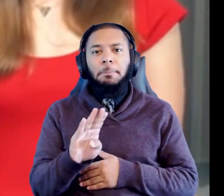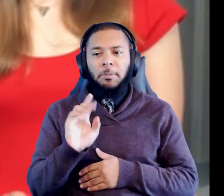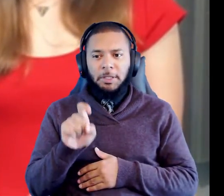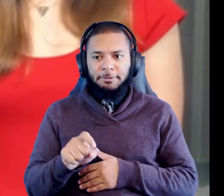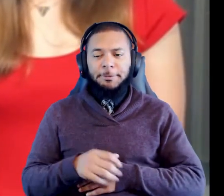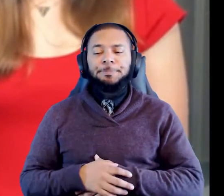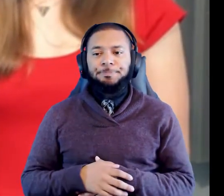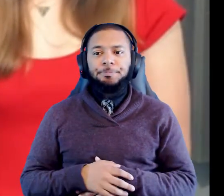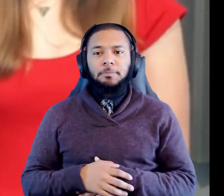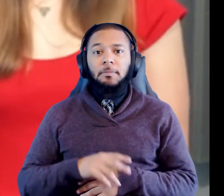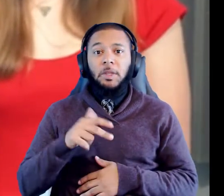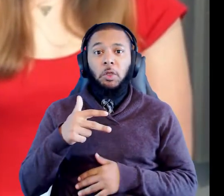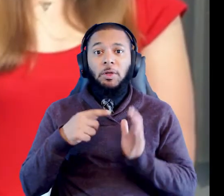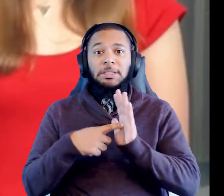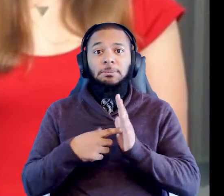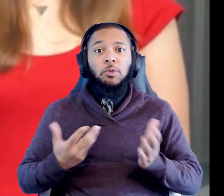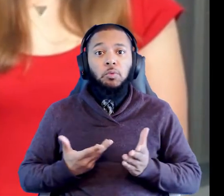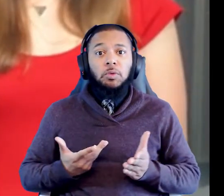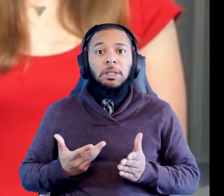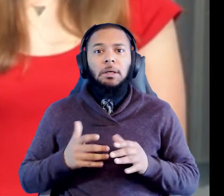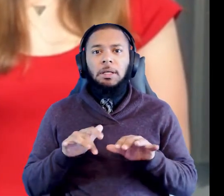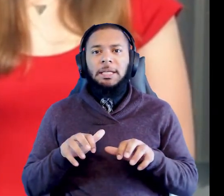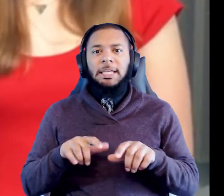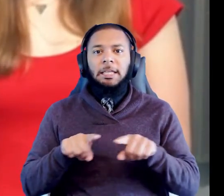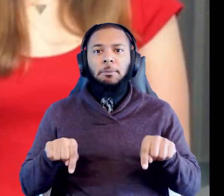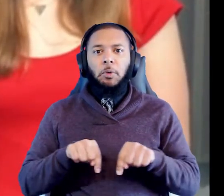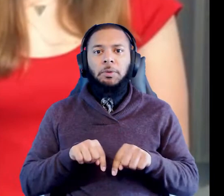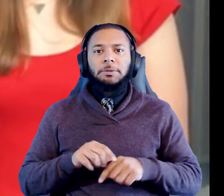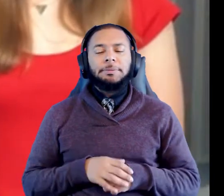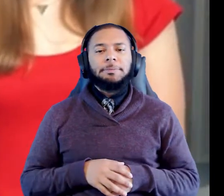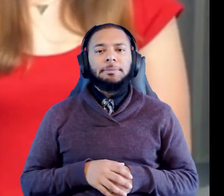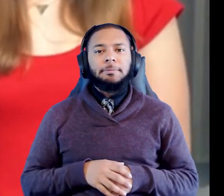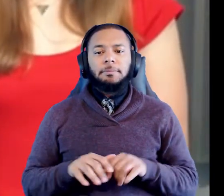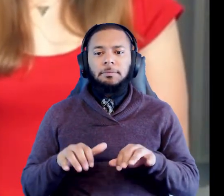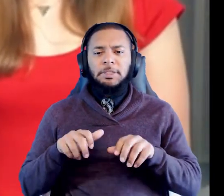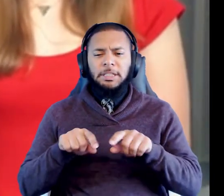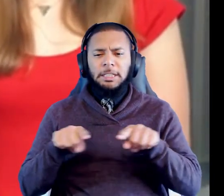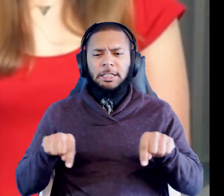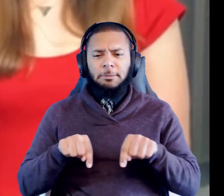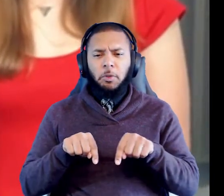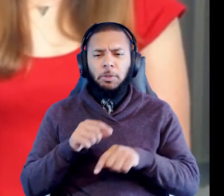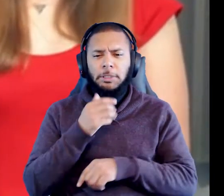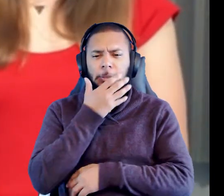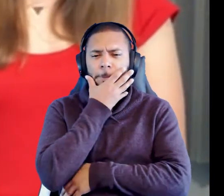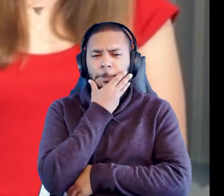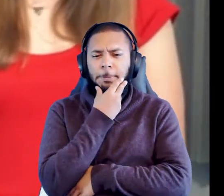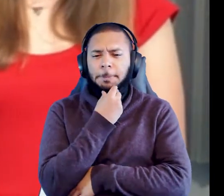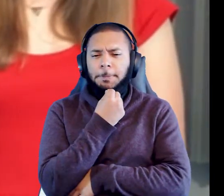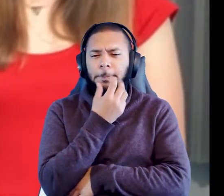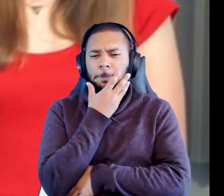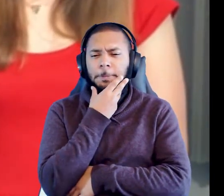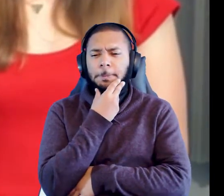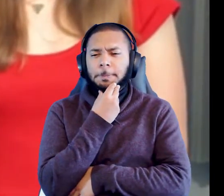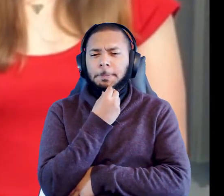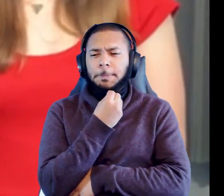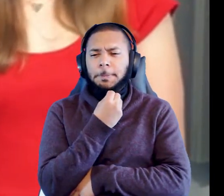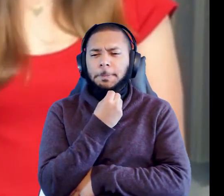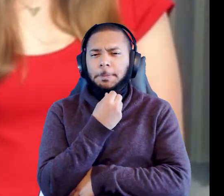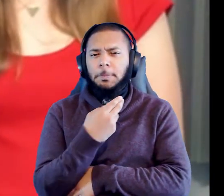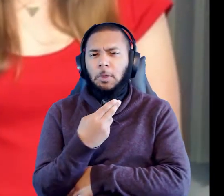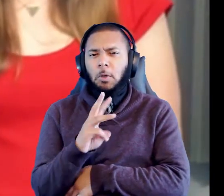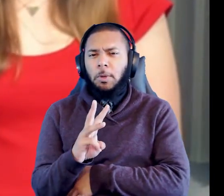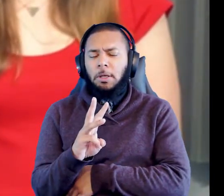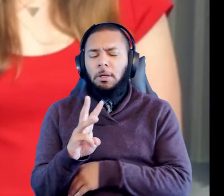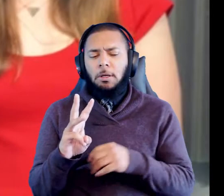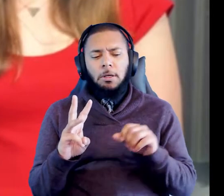example is a keyboard keyboard hmm is that hardware or is that